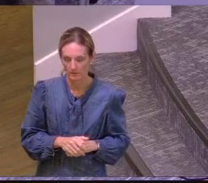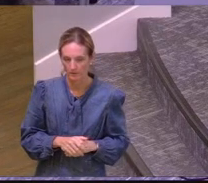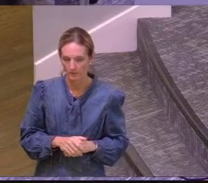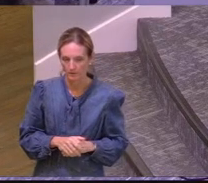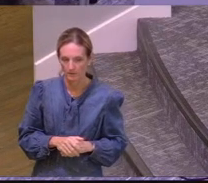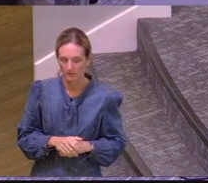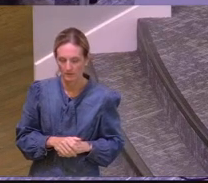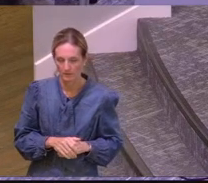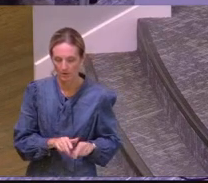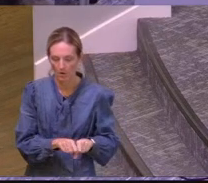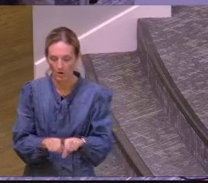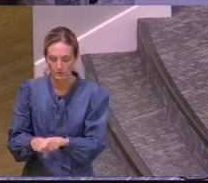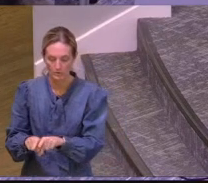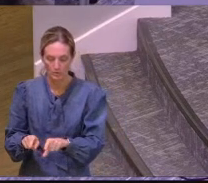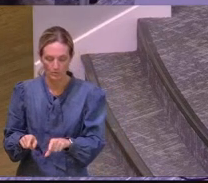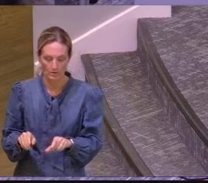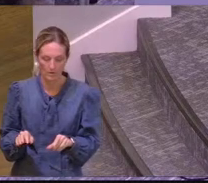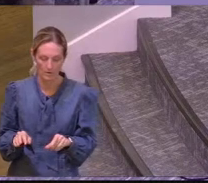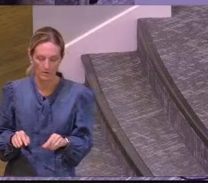Also,